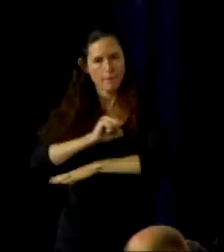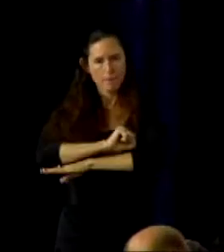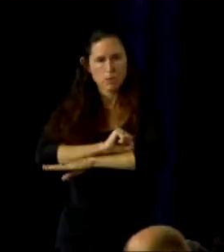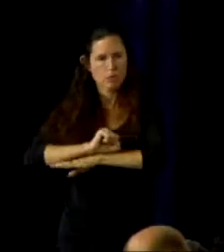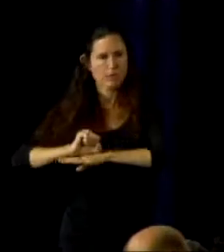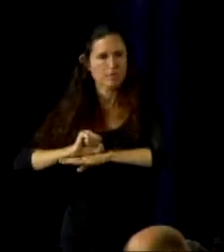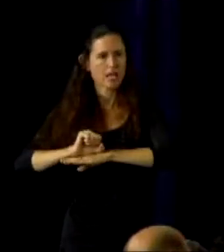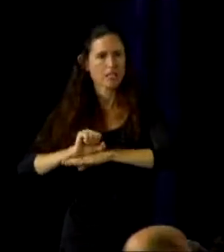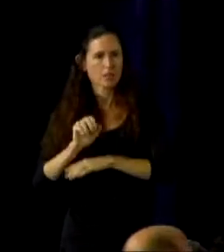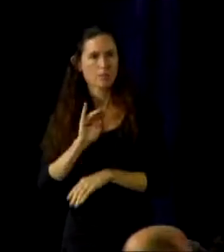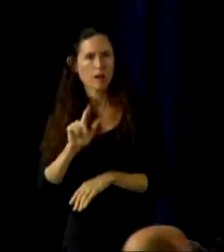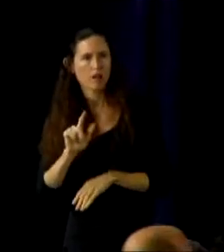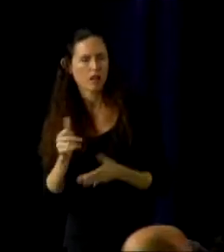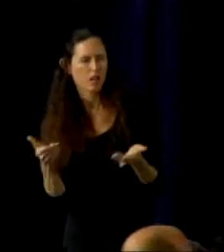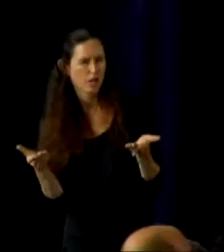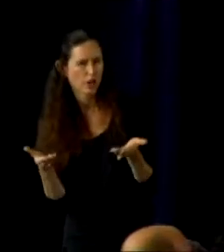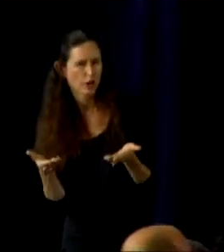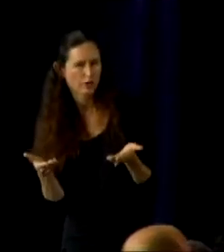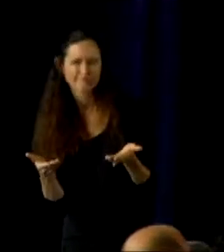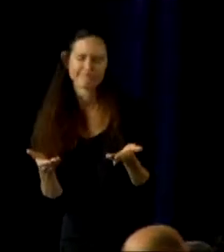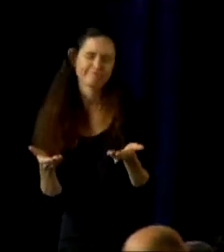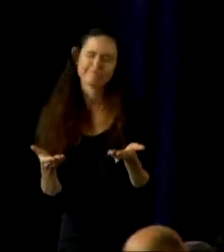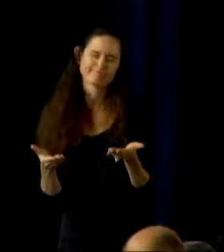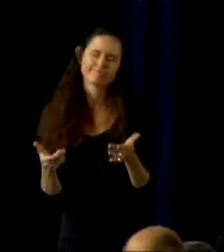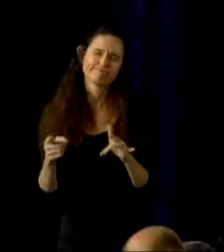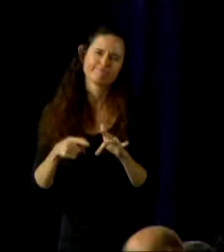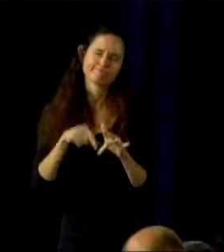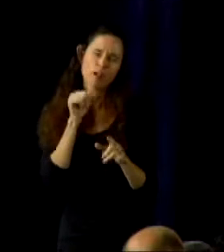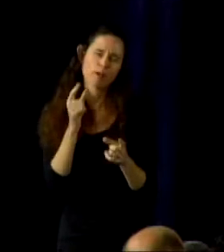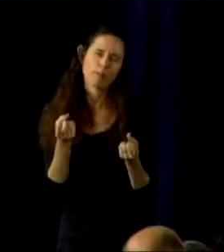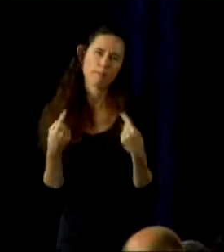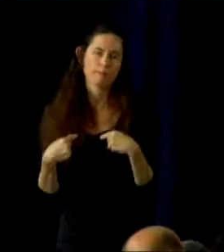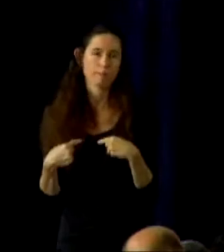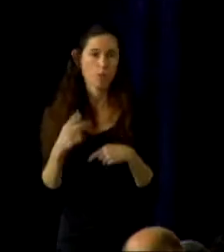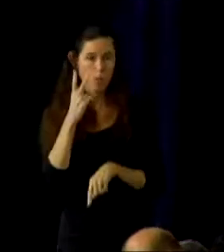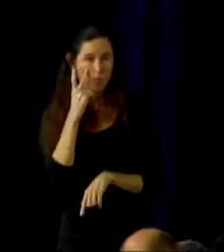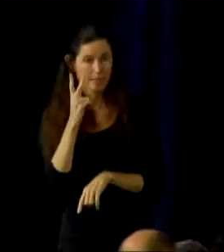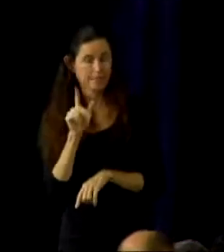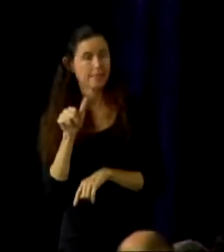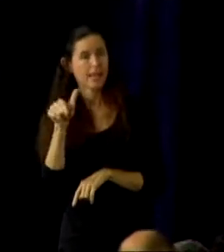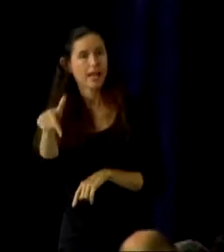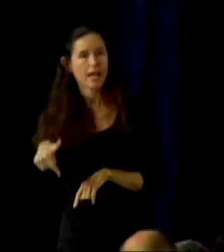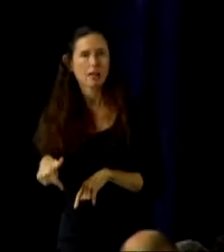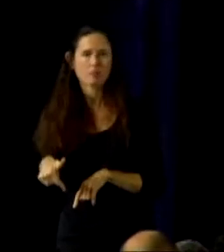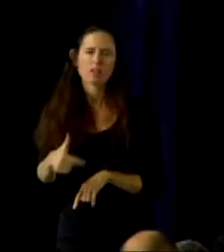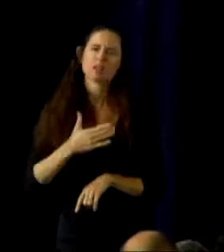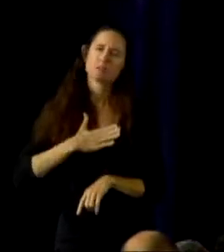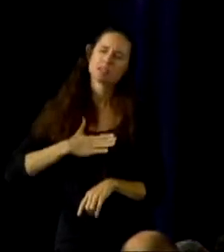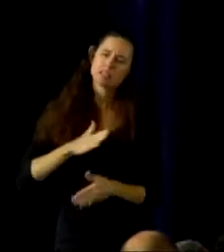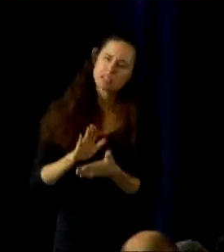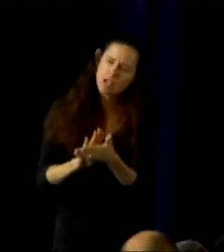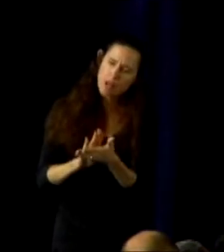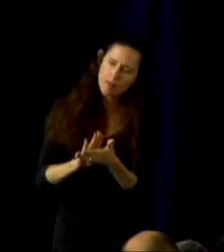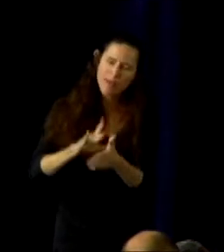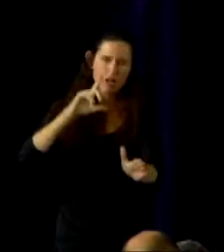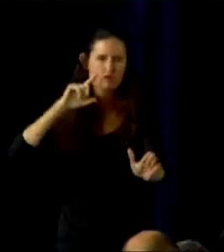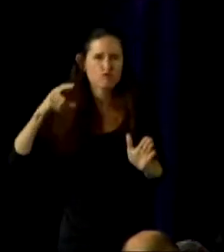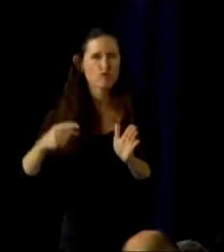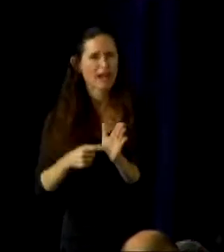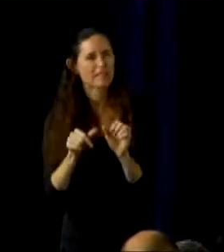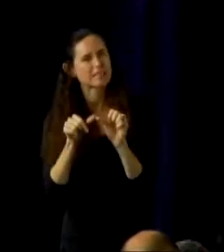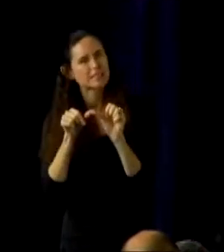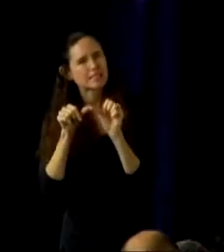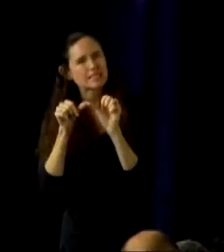Did Michael make it? He did not. All right. Well, when you see Michael, compliment him and recognize, because